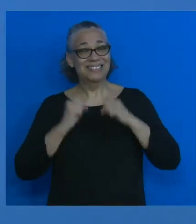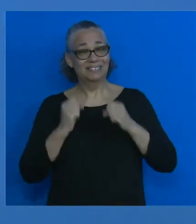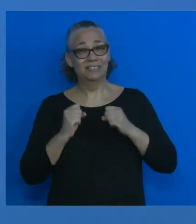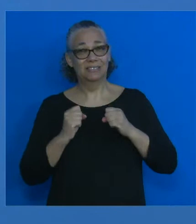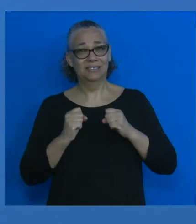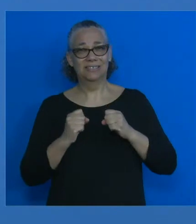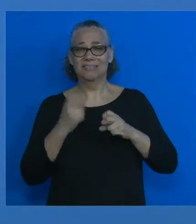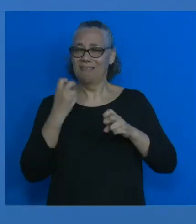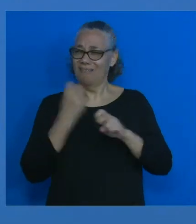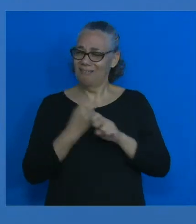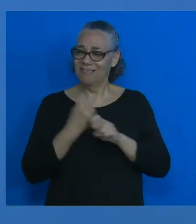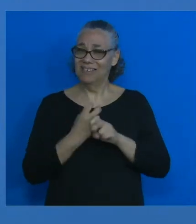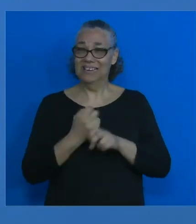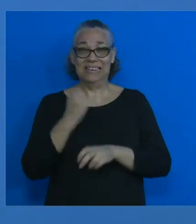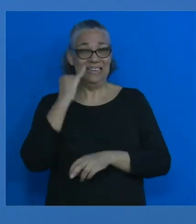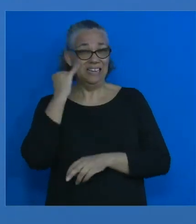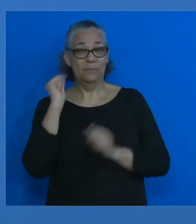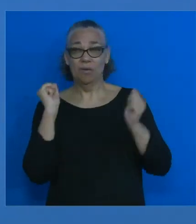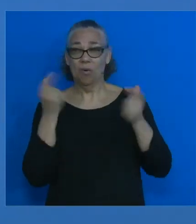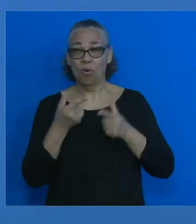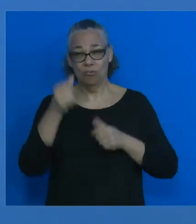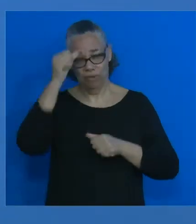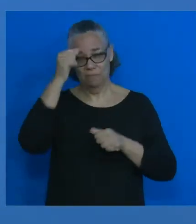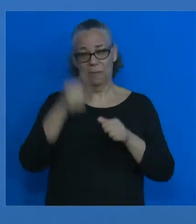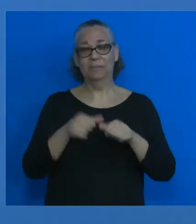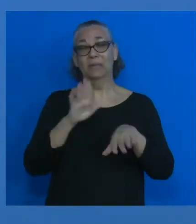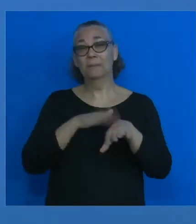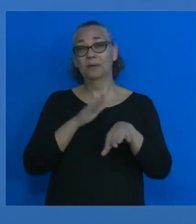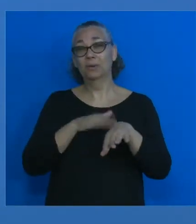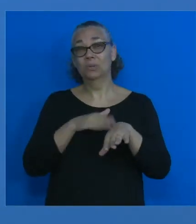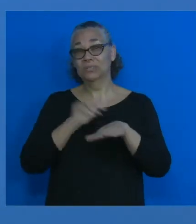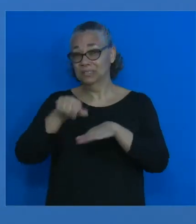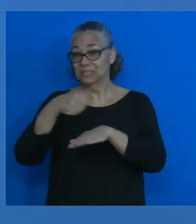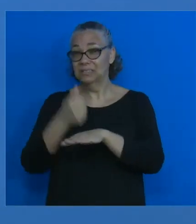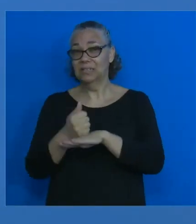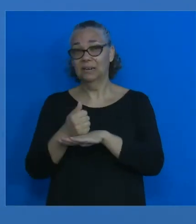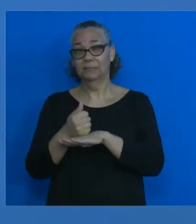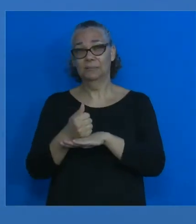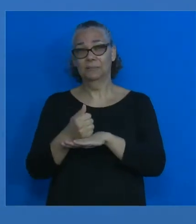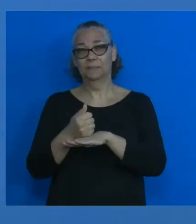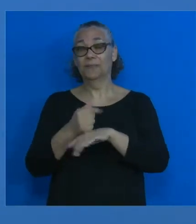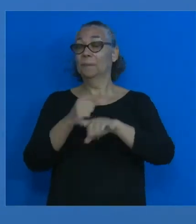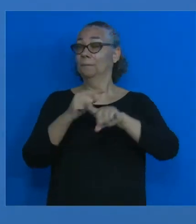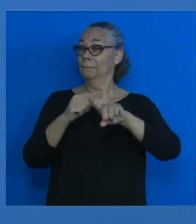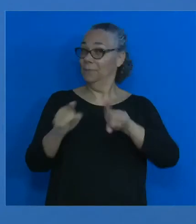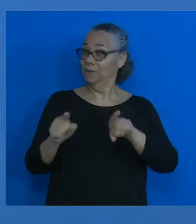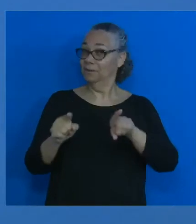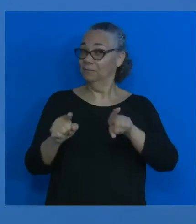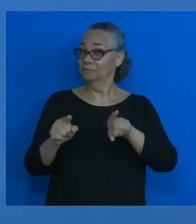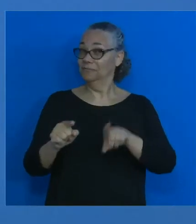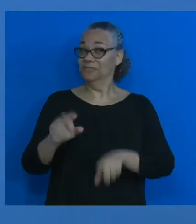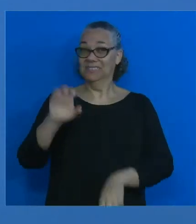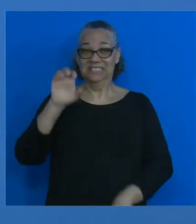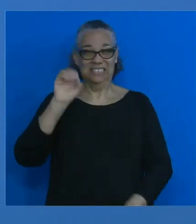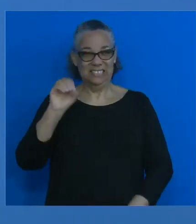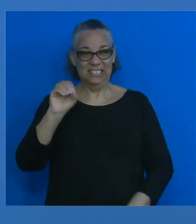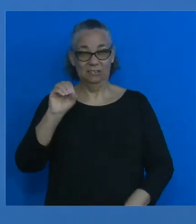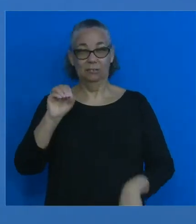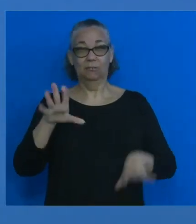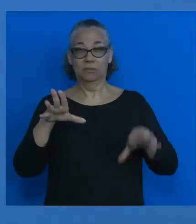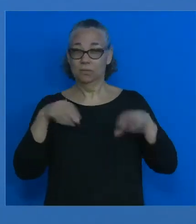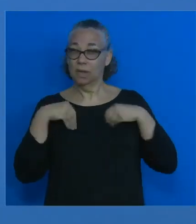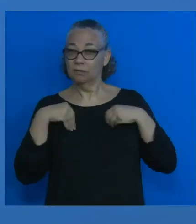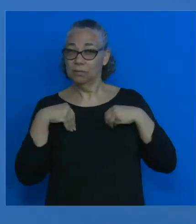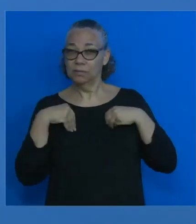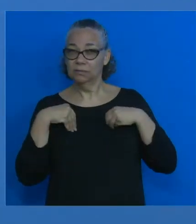period if we all remember the precautions of which have been put in place. But the zero tolerance approach,